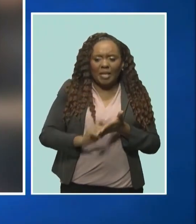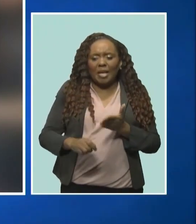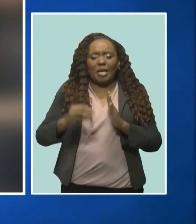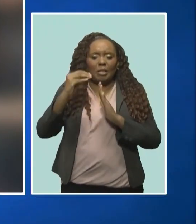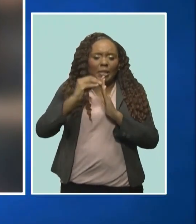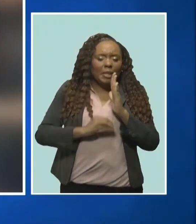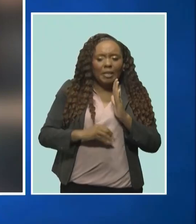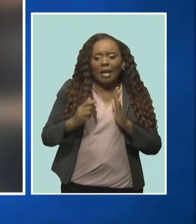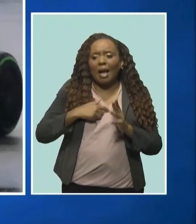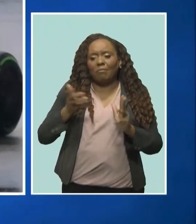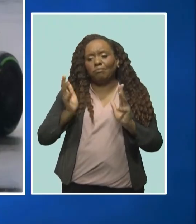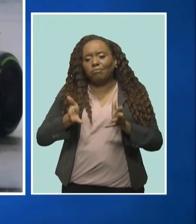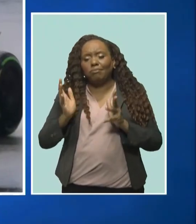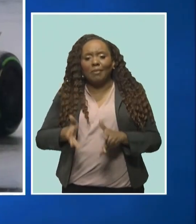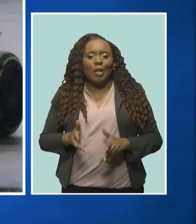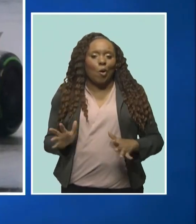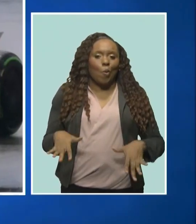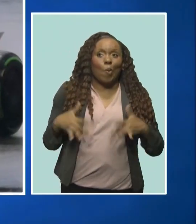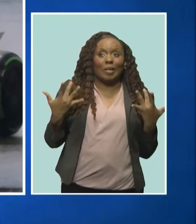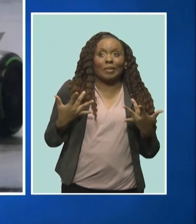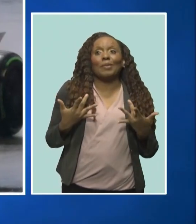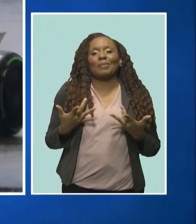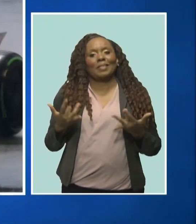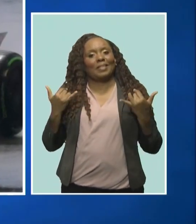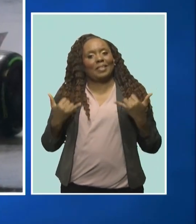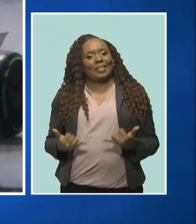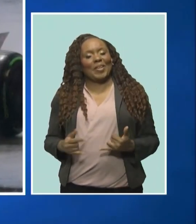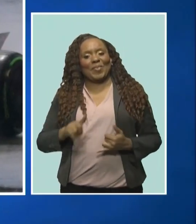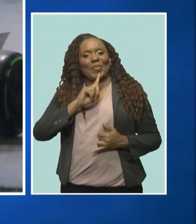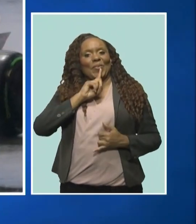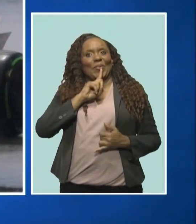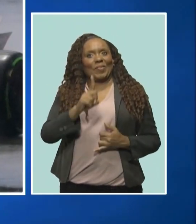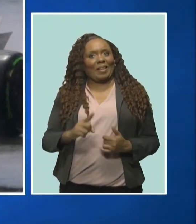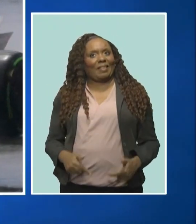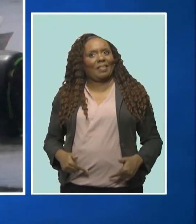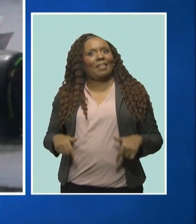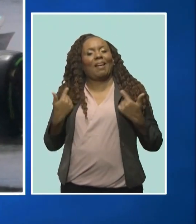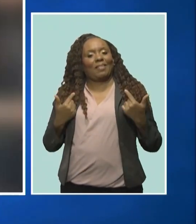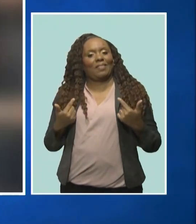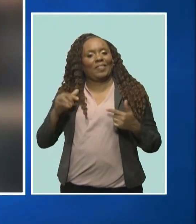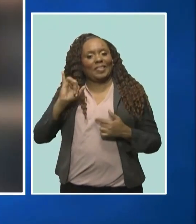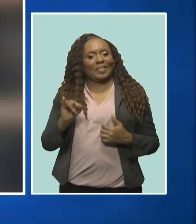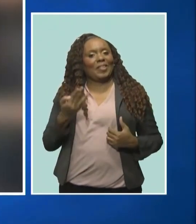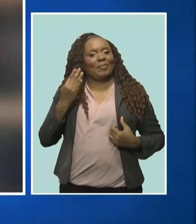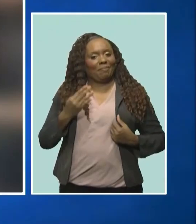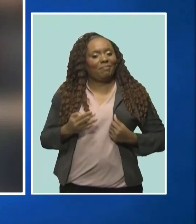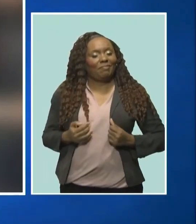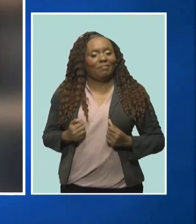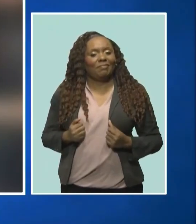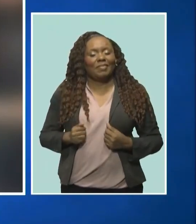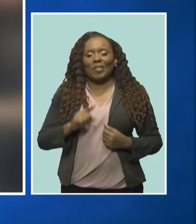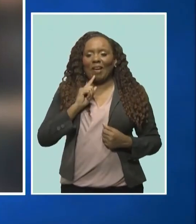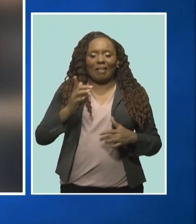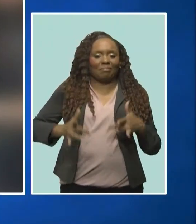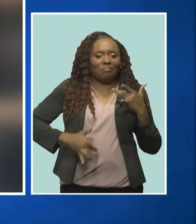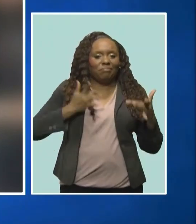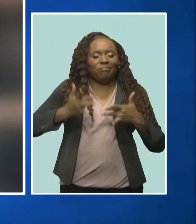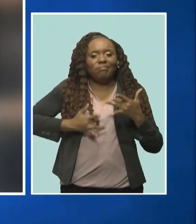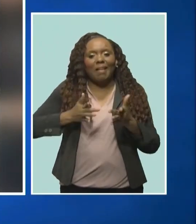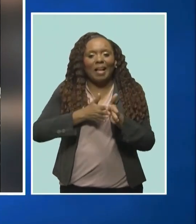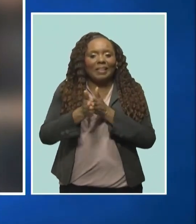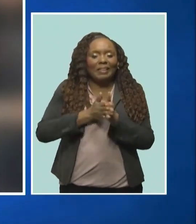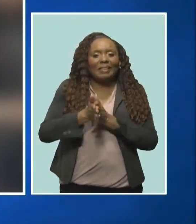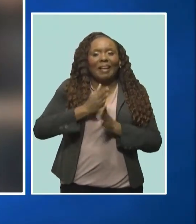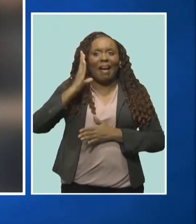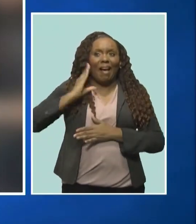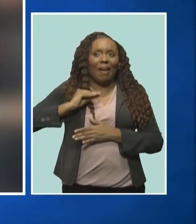about races or whatever, and now it translates over into like a real thing. So it's an exciting experience, and then being there,